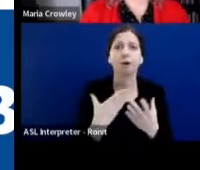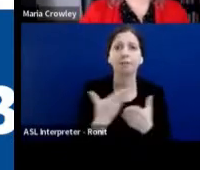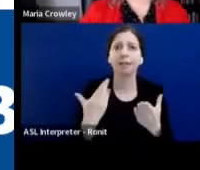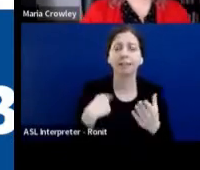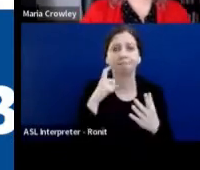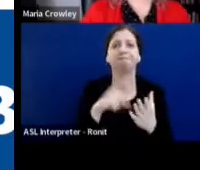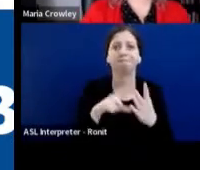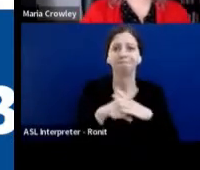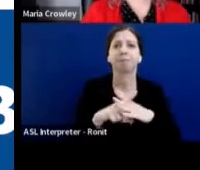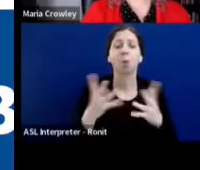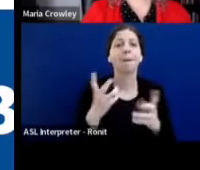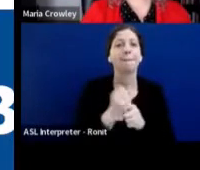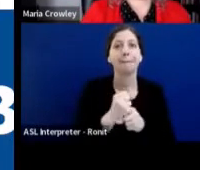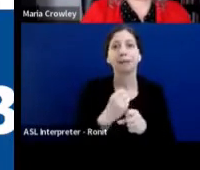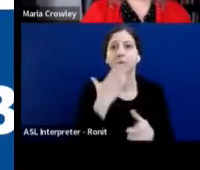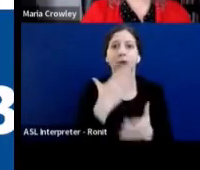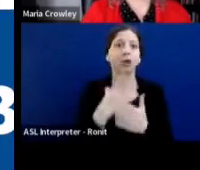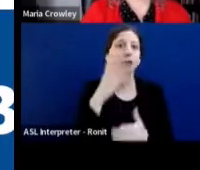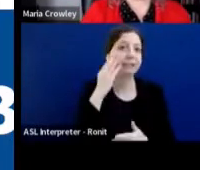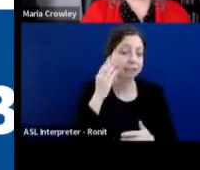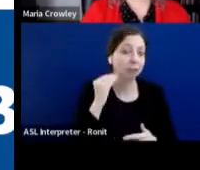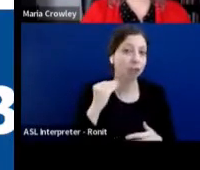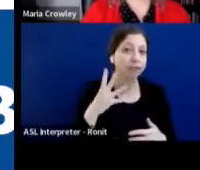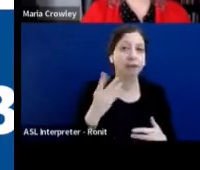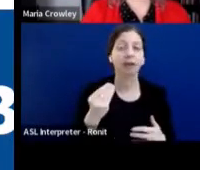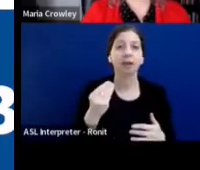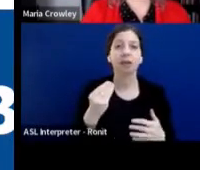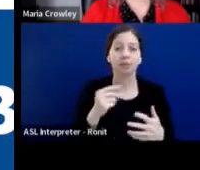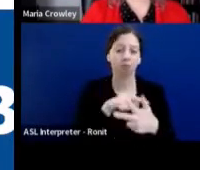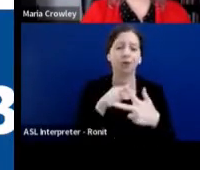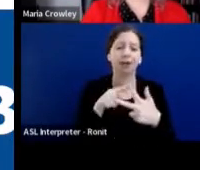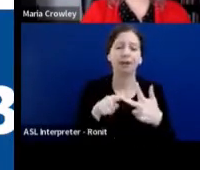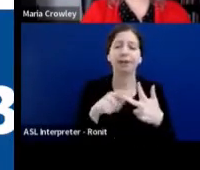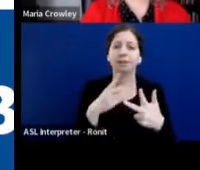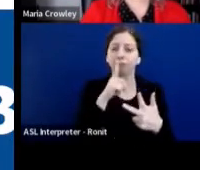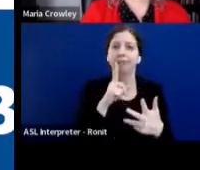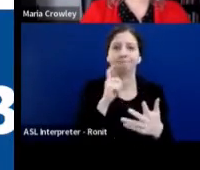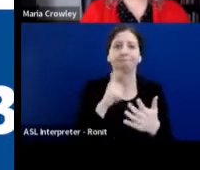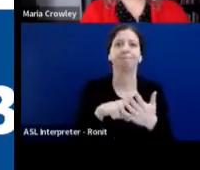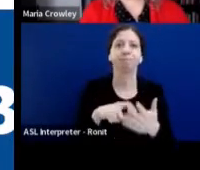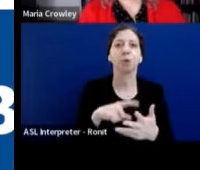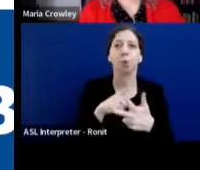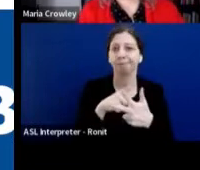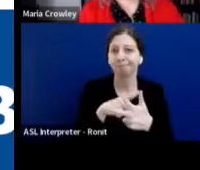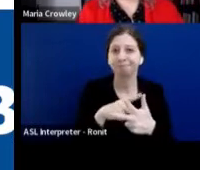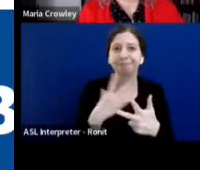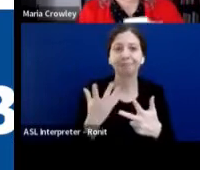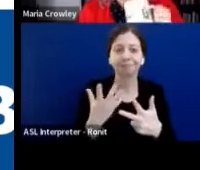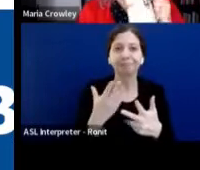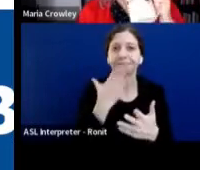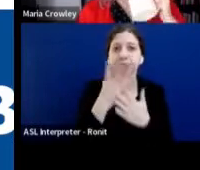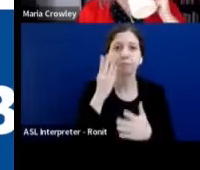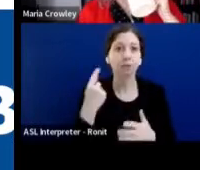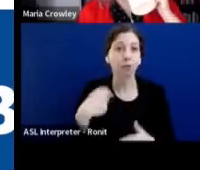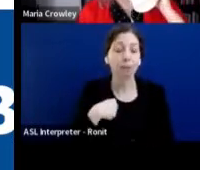about what makes a good experience. And 3 things really stood out. And one of them was, a good experience for